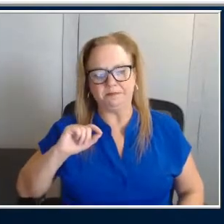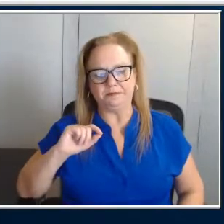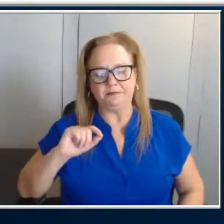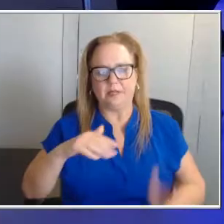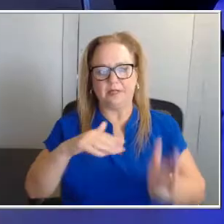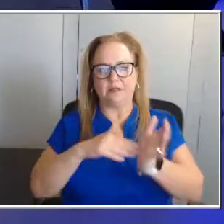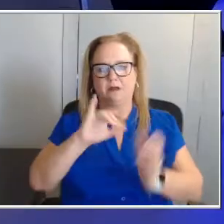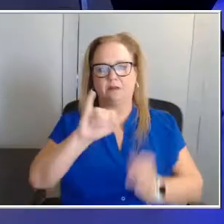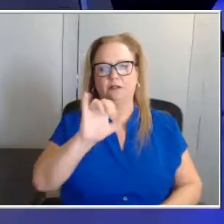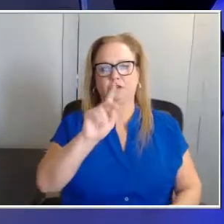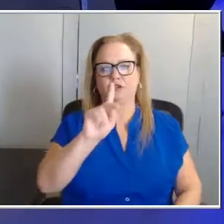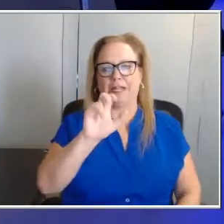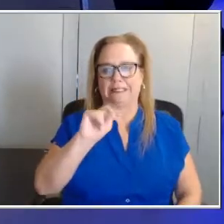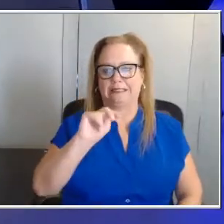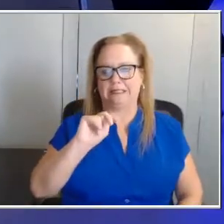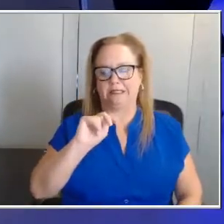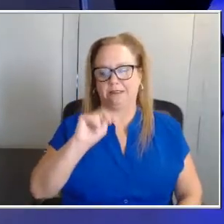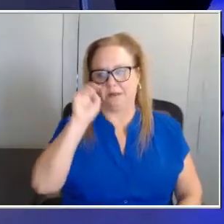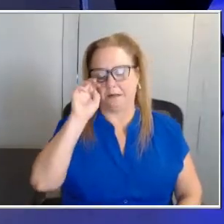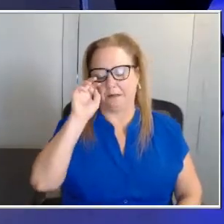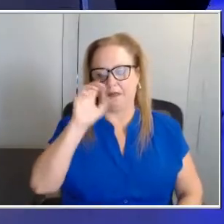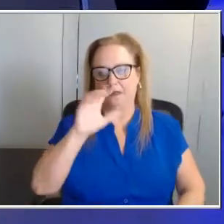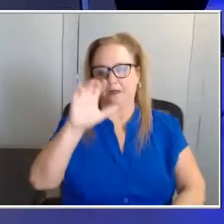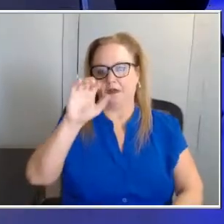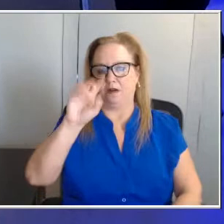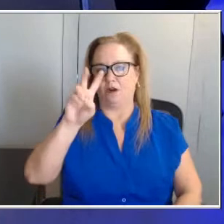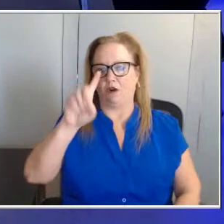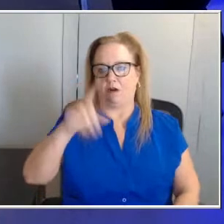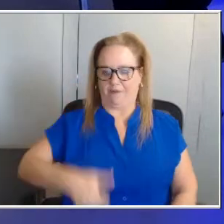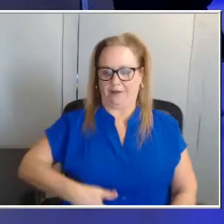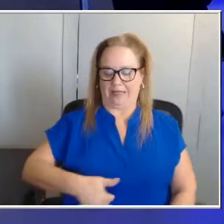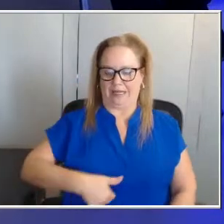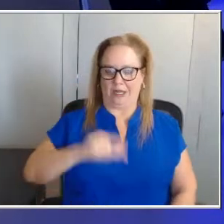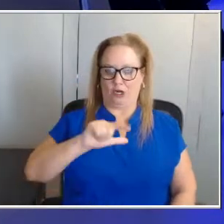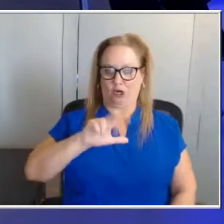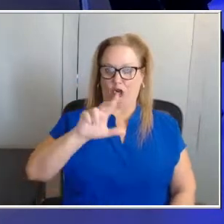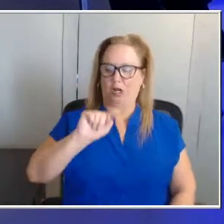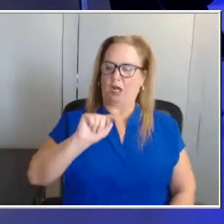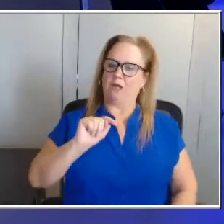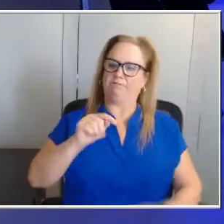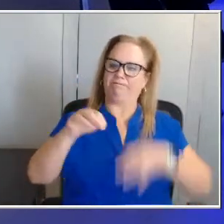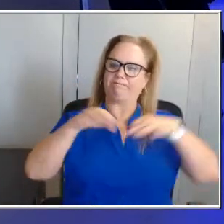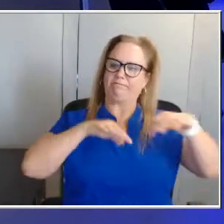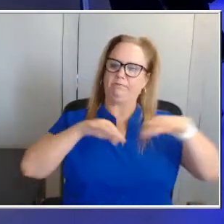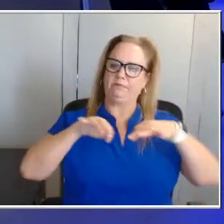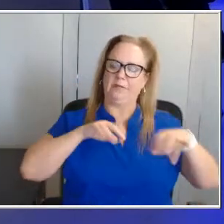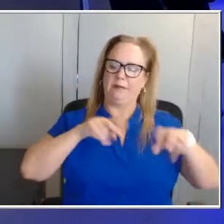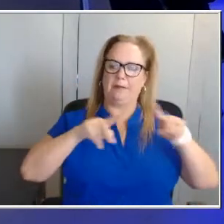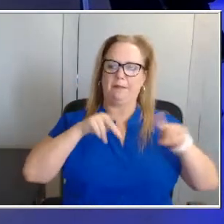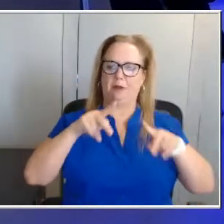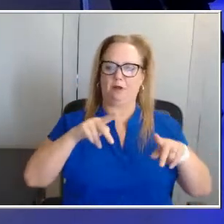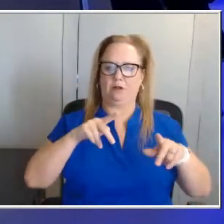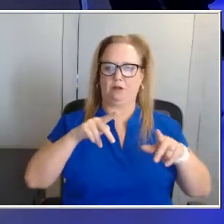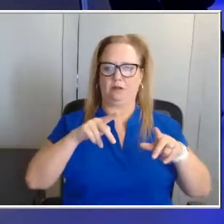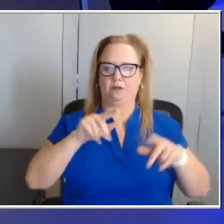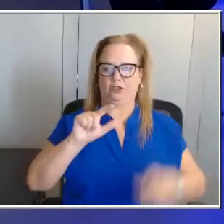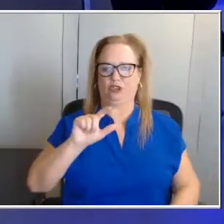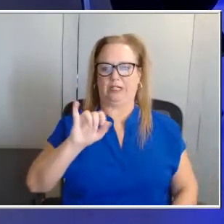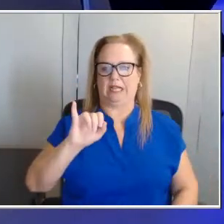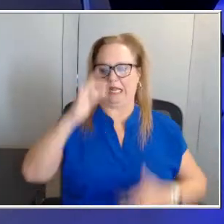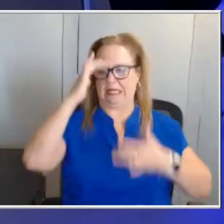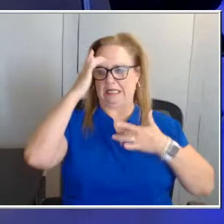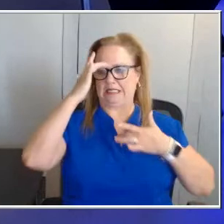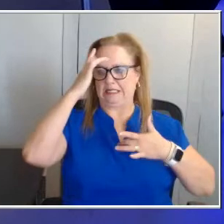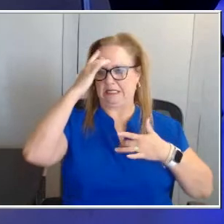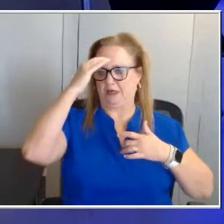Jackson. Now, COVID in the gut. Yes. Talk to us a little bit about that, because there are a lot of people out there with some significant GI diseases, and we know